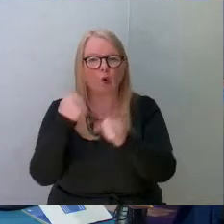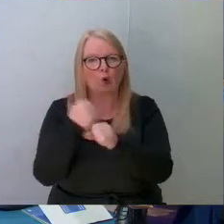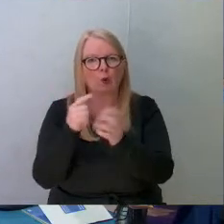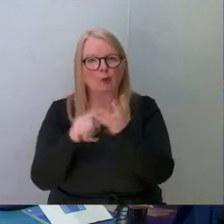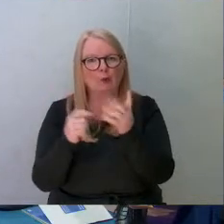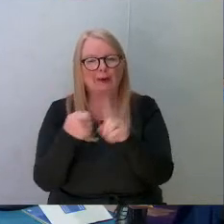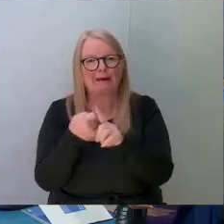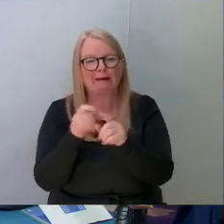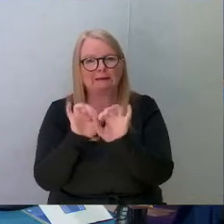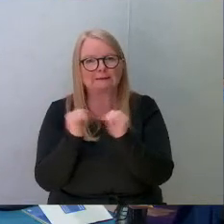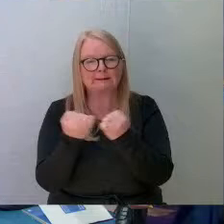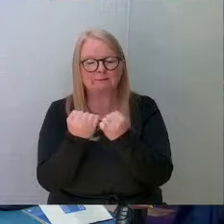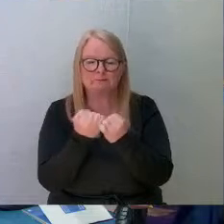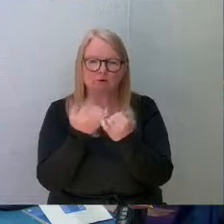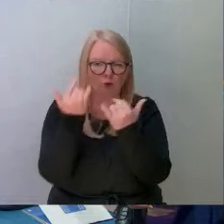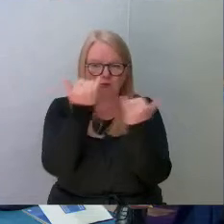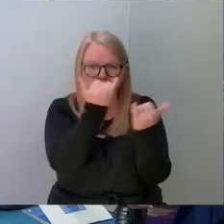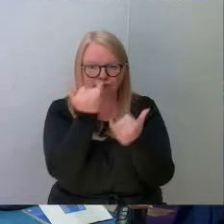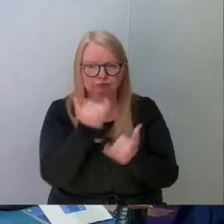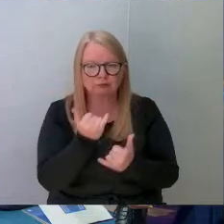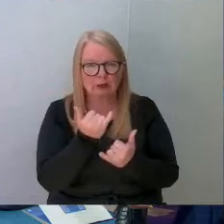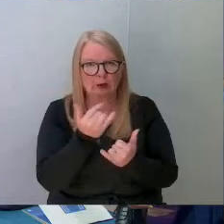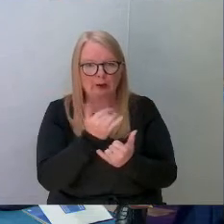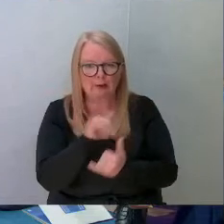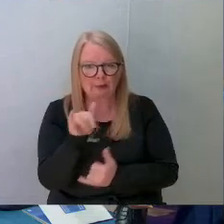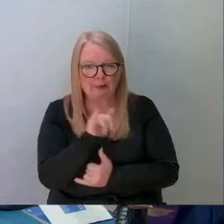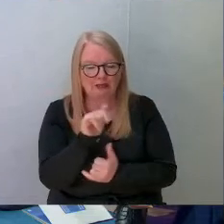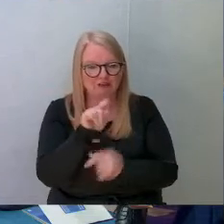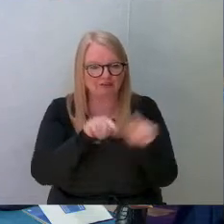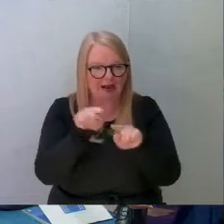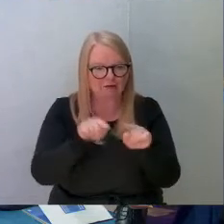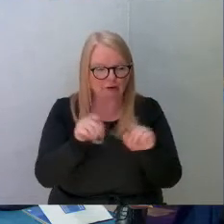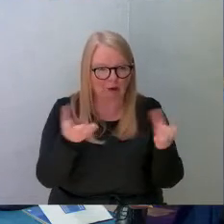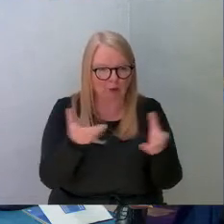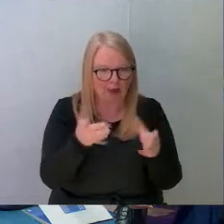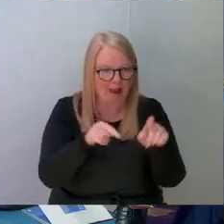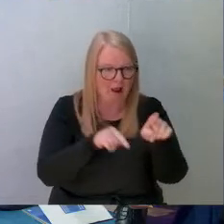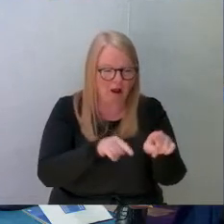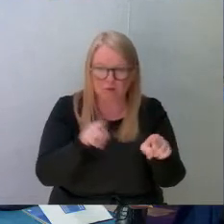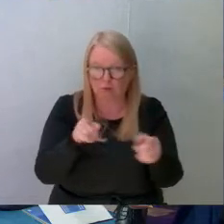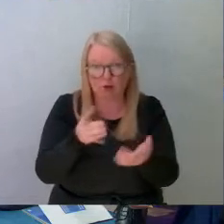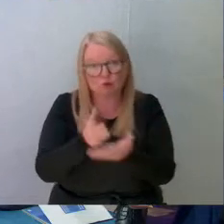provided the nationwide surveillance on which variants were where in real time.